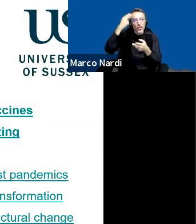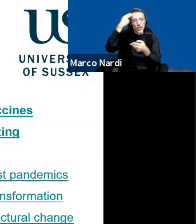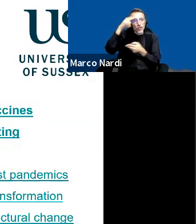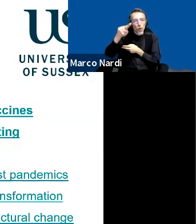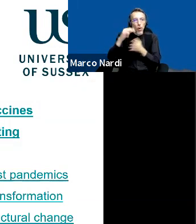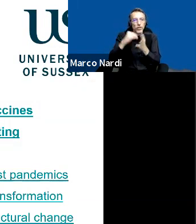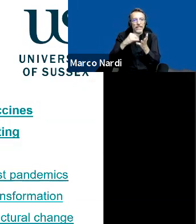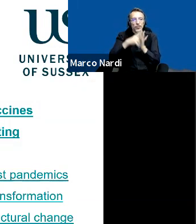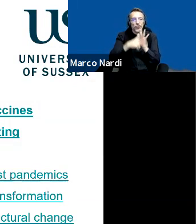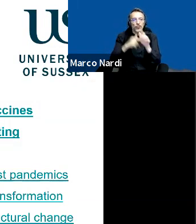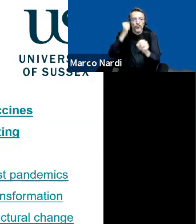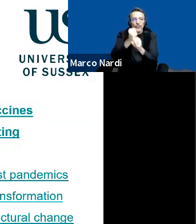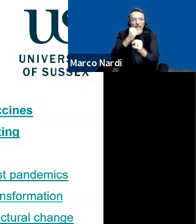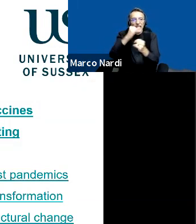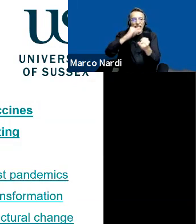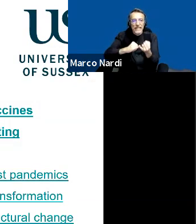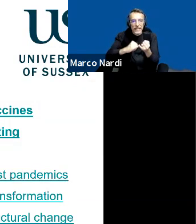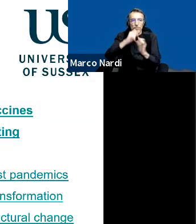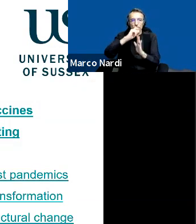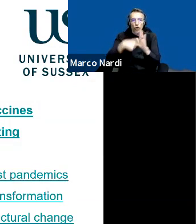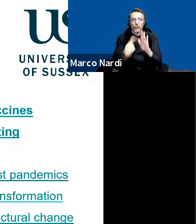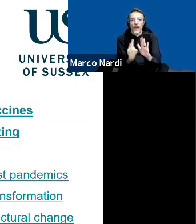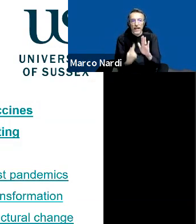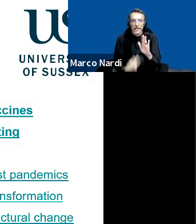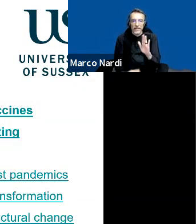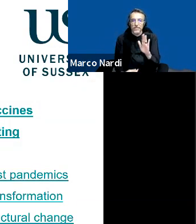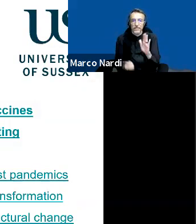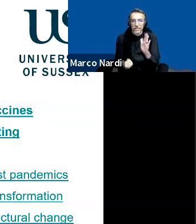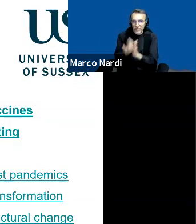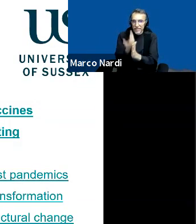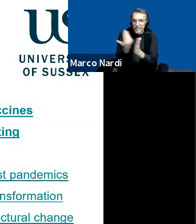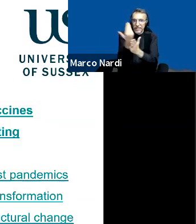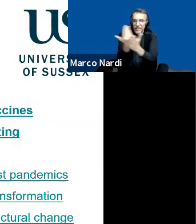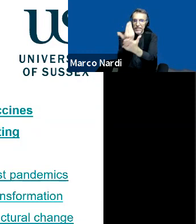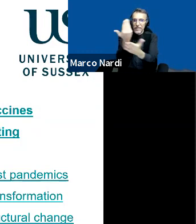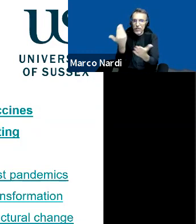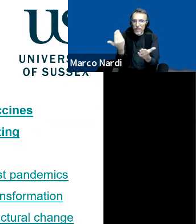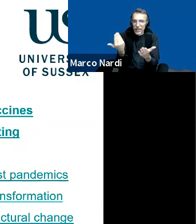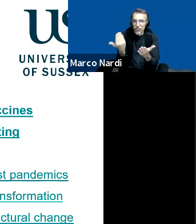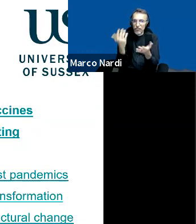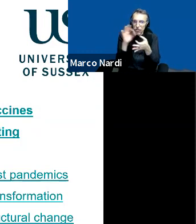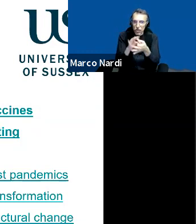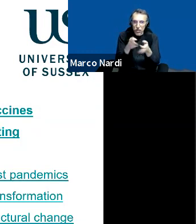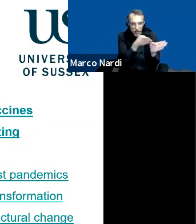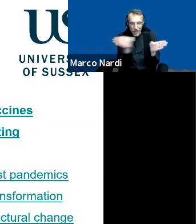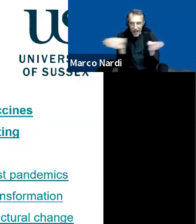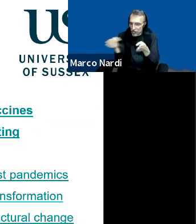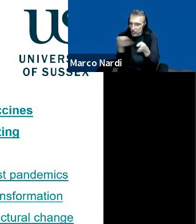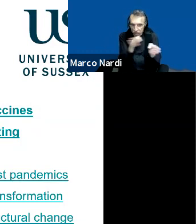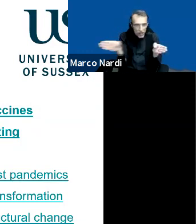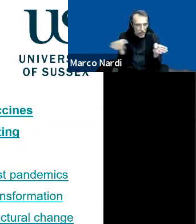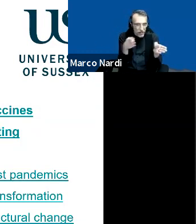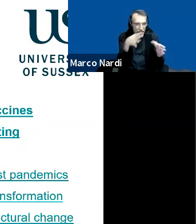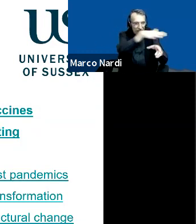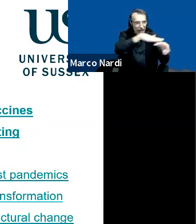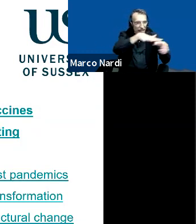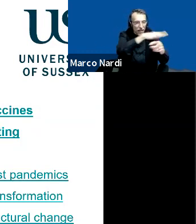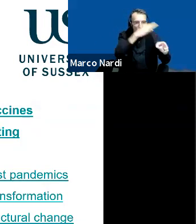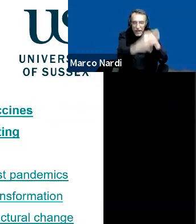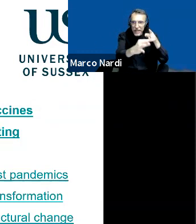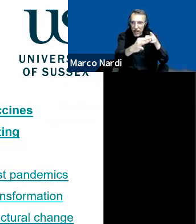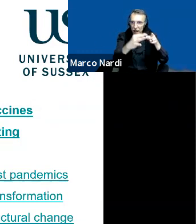steering innovation, because innovation isn't something that happens and goes in whatever direction the particular sector is set for it. It's something